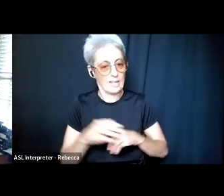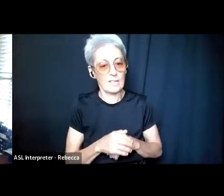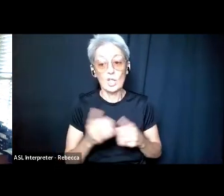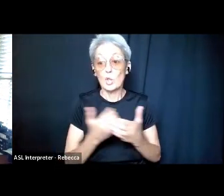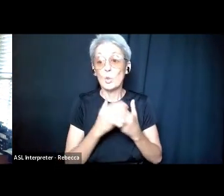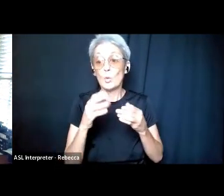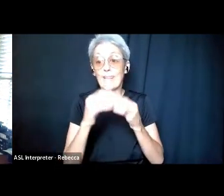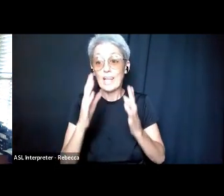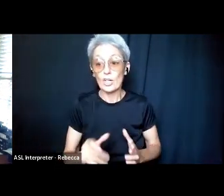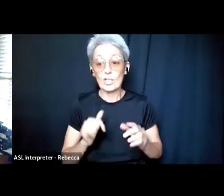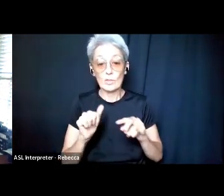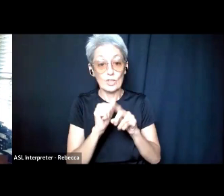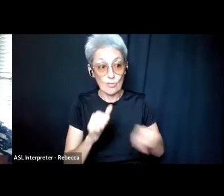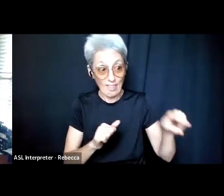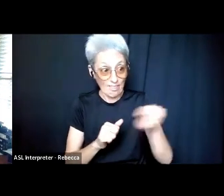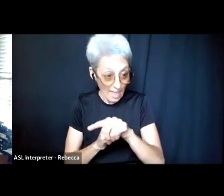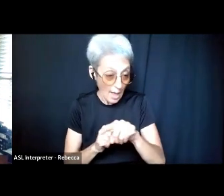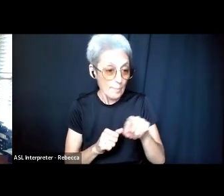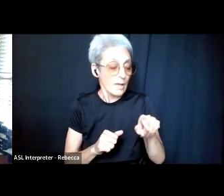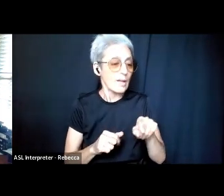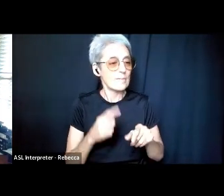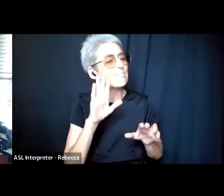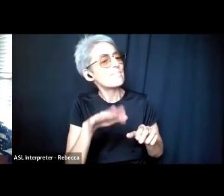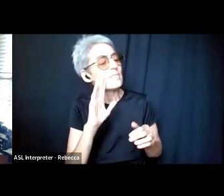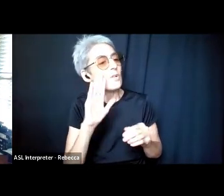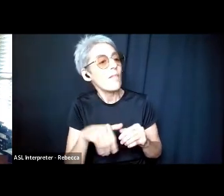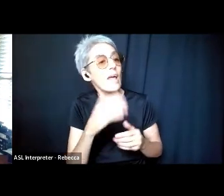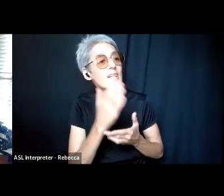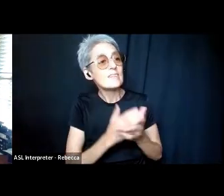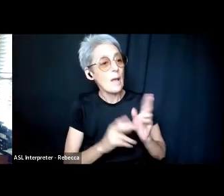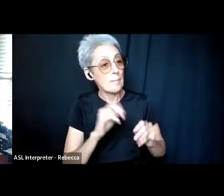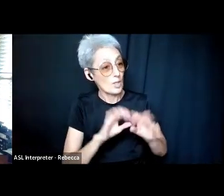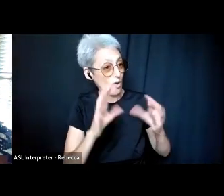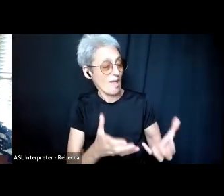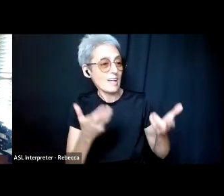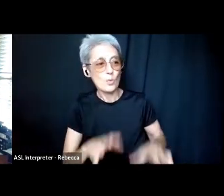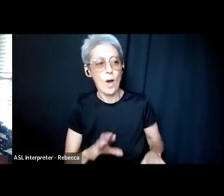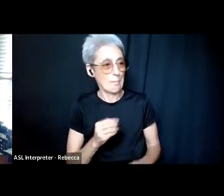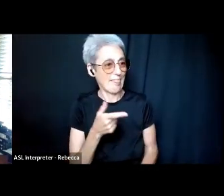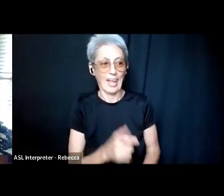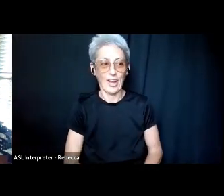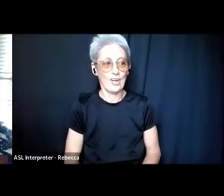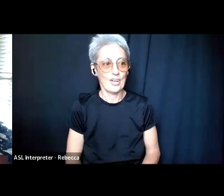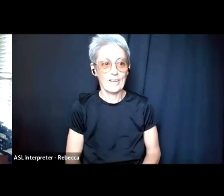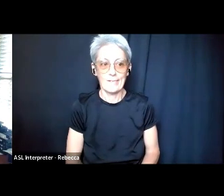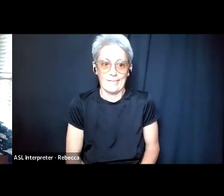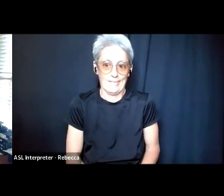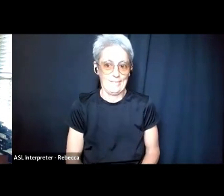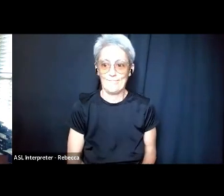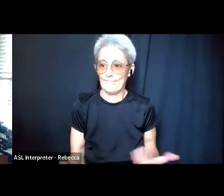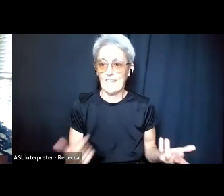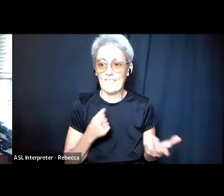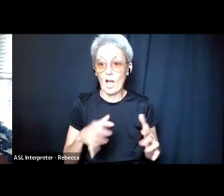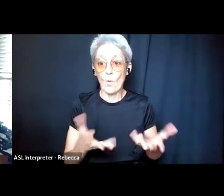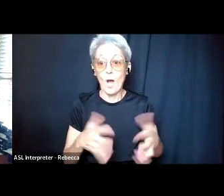is sometimes the people who are in your class really want to be anywhere but with you. You know, if I wanted to take a class, I probably wouldn't